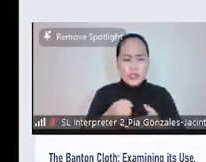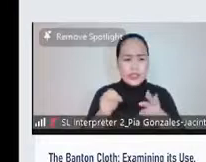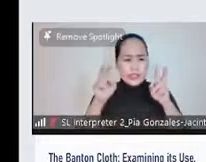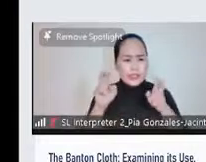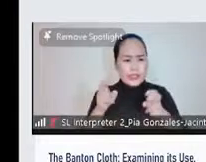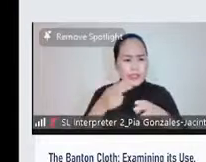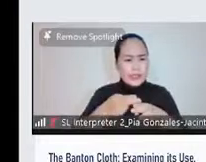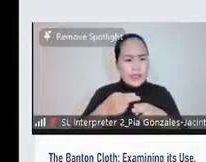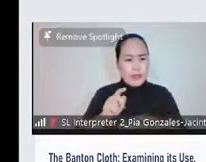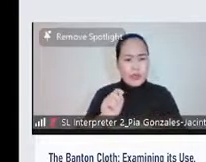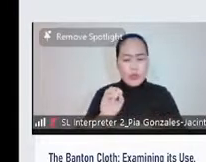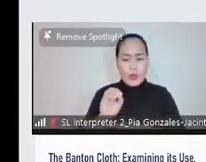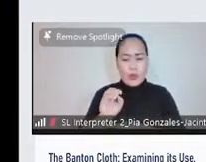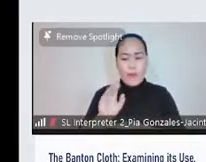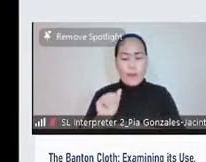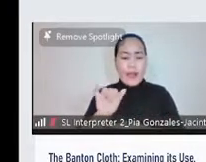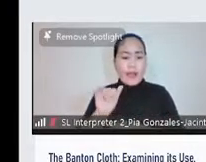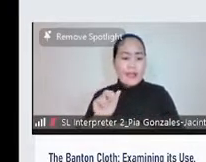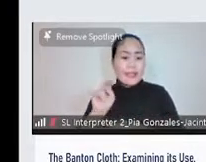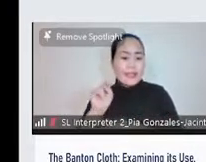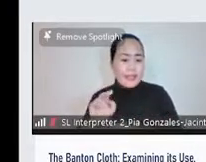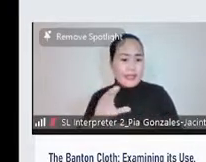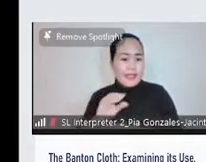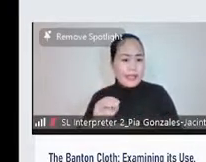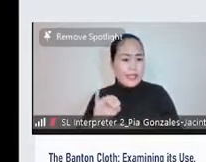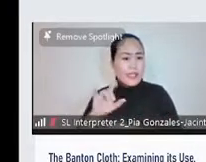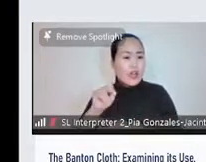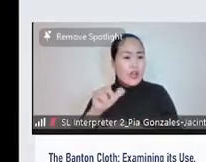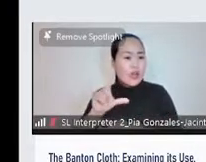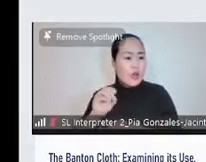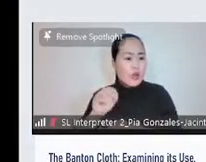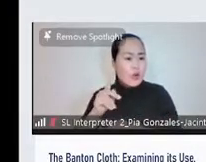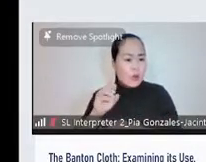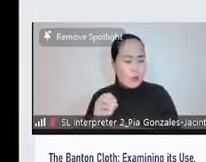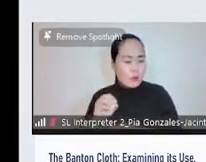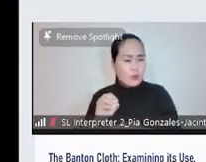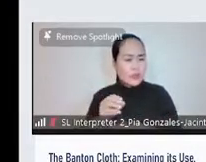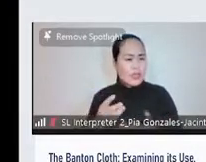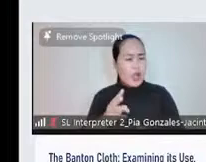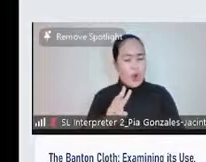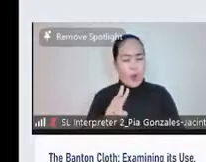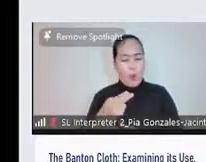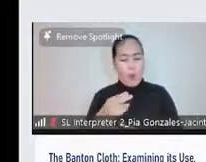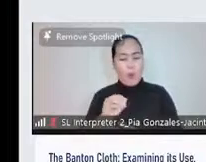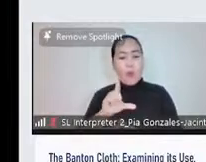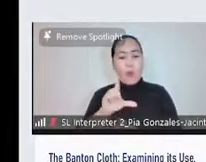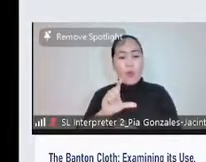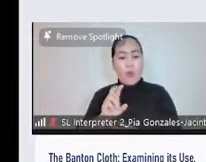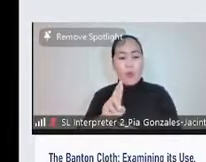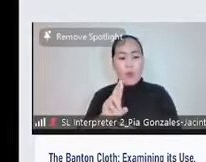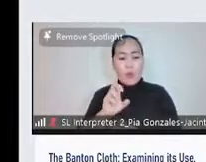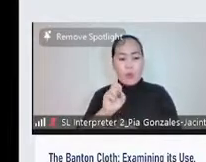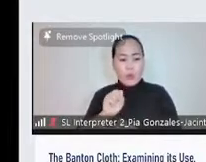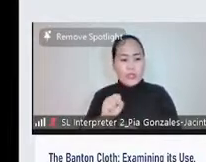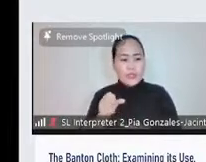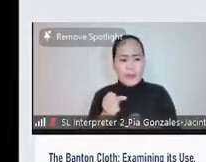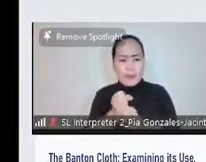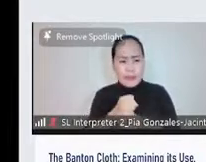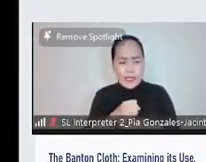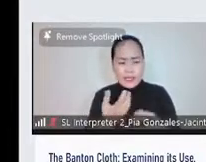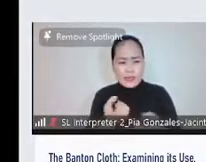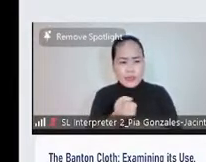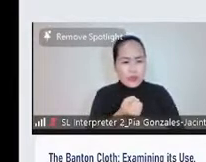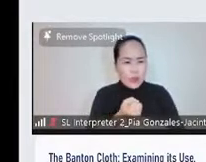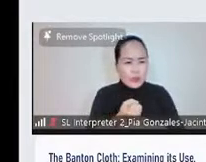called Tabayan. The whorls are made of wood, stone, and sometimes lead. Bast fiber is still